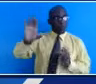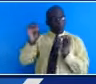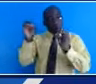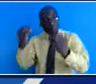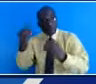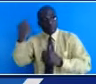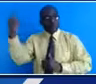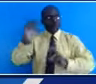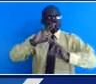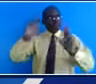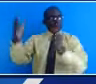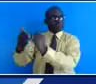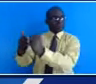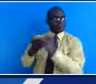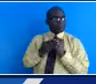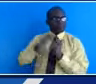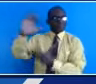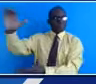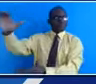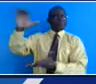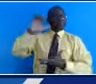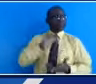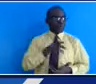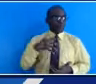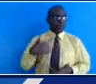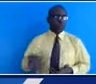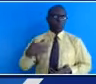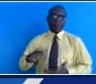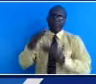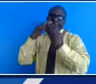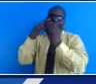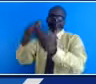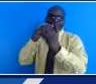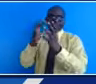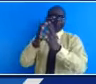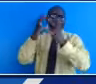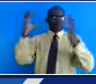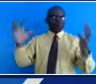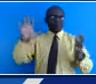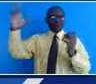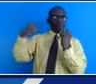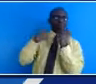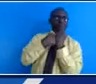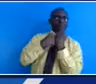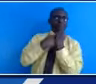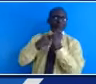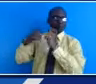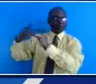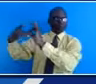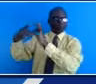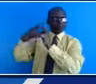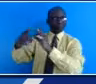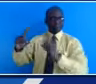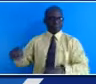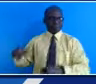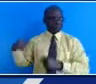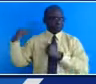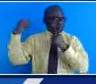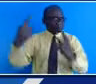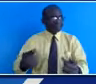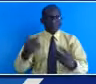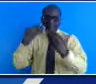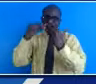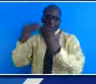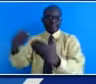So that's been really tremendous. But as we've discussed, this is a day where we get to look forward to the